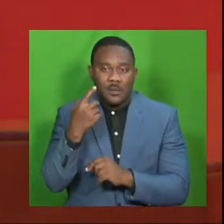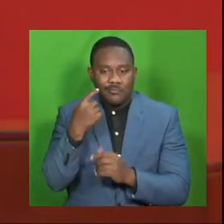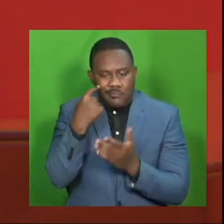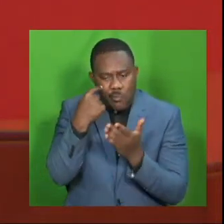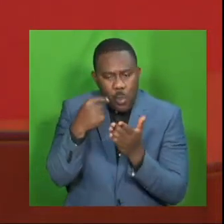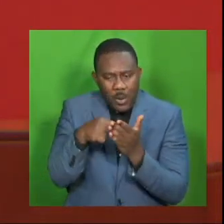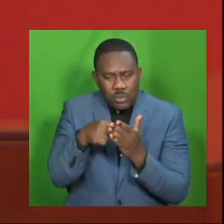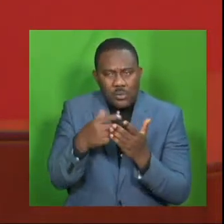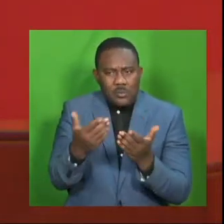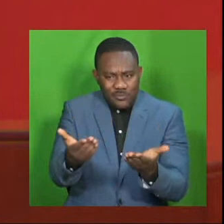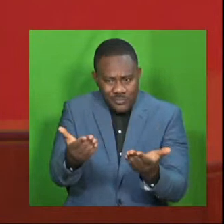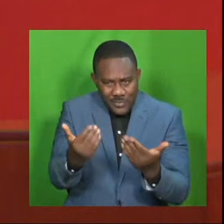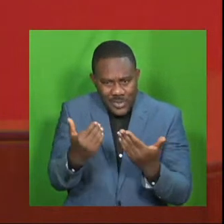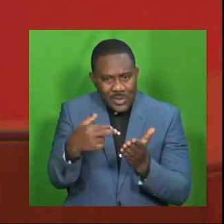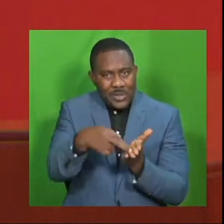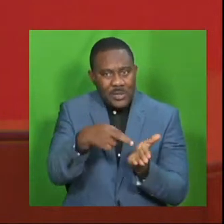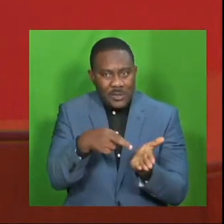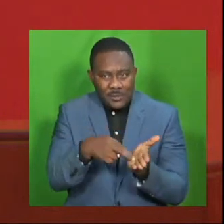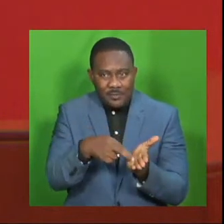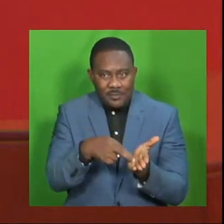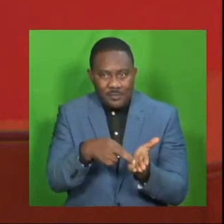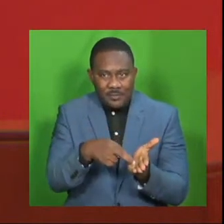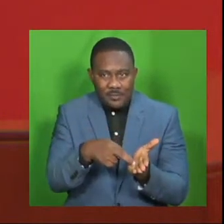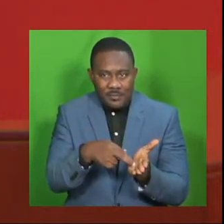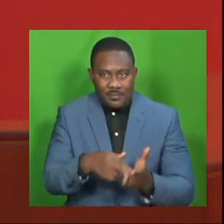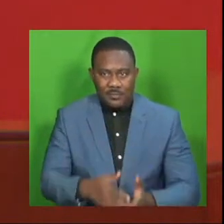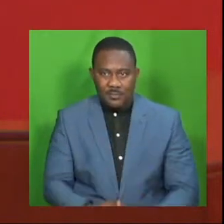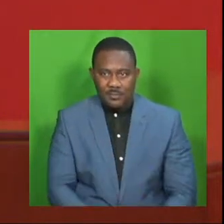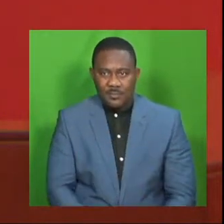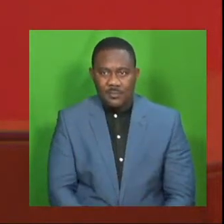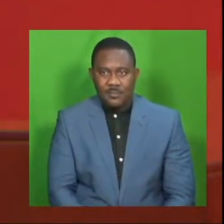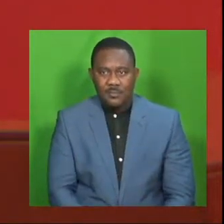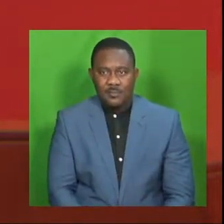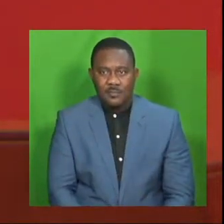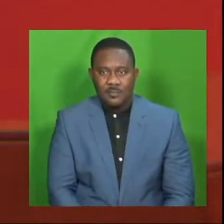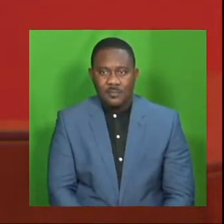and report back to Parliament.